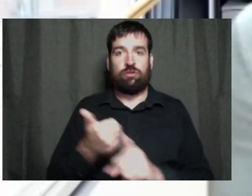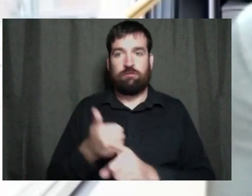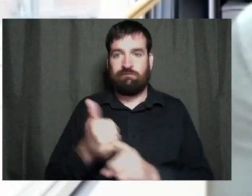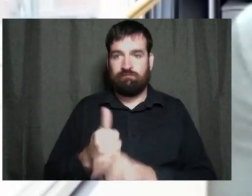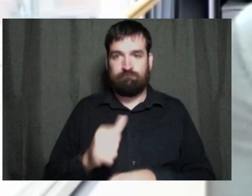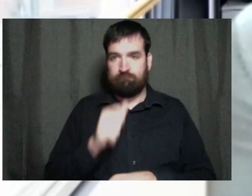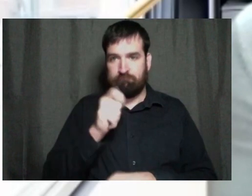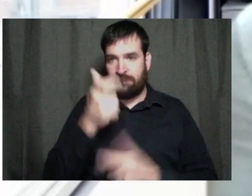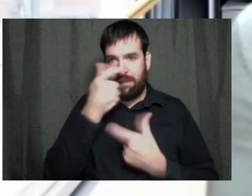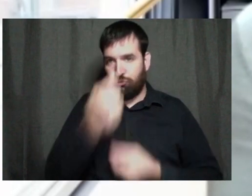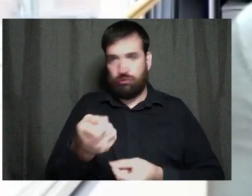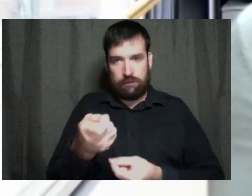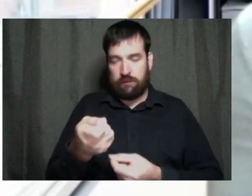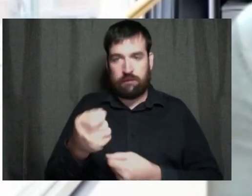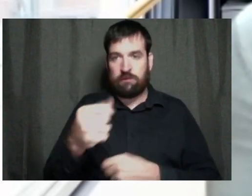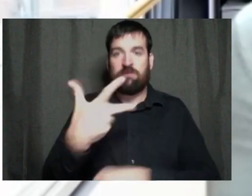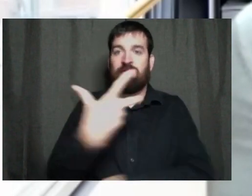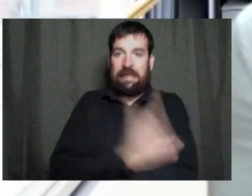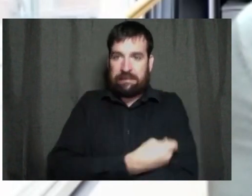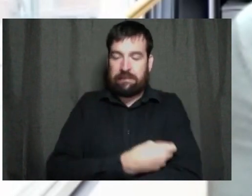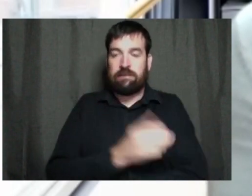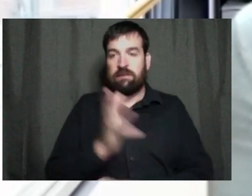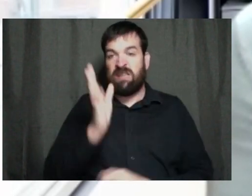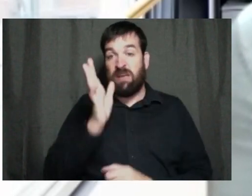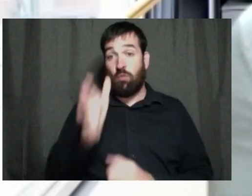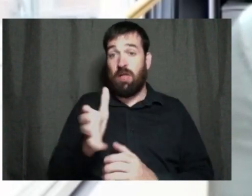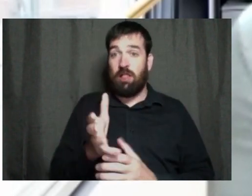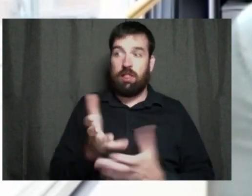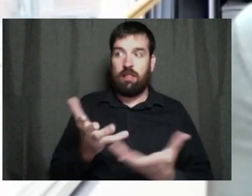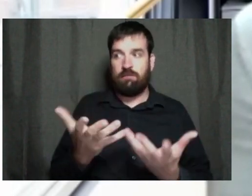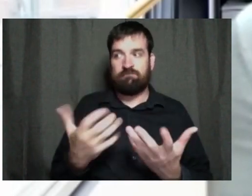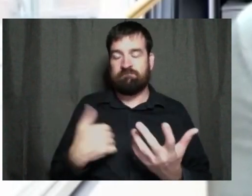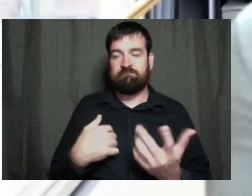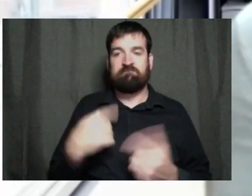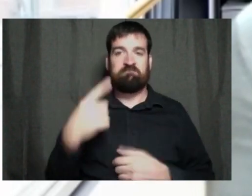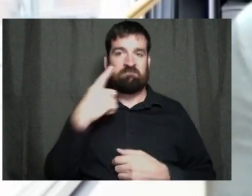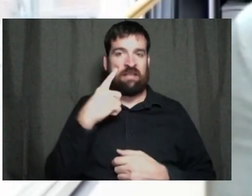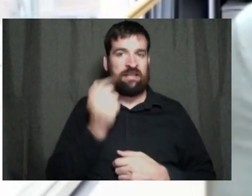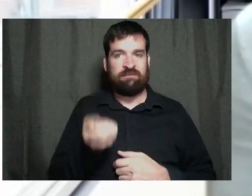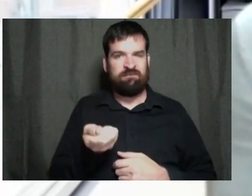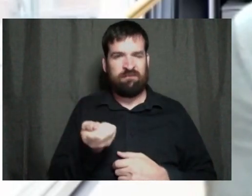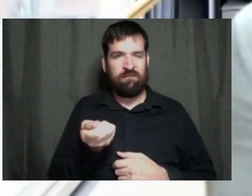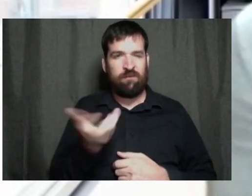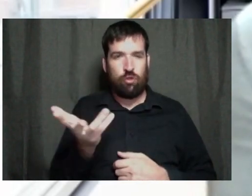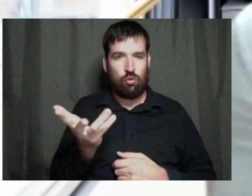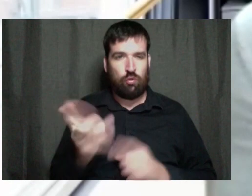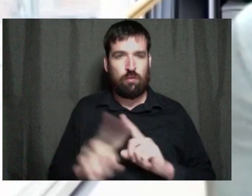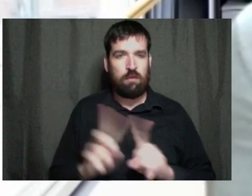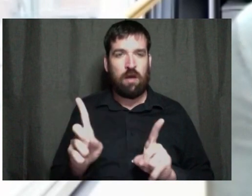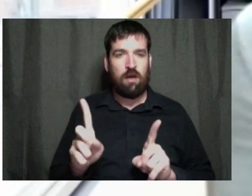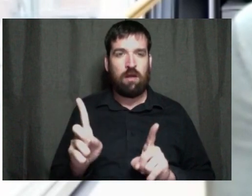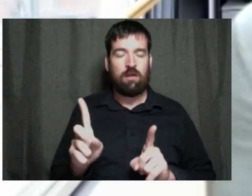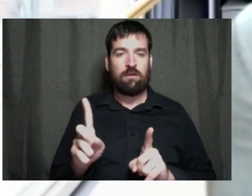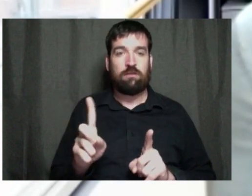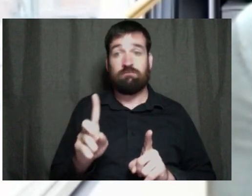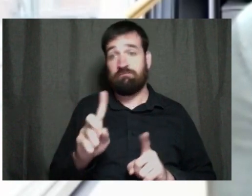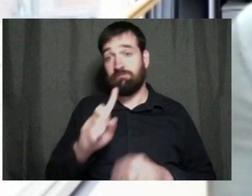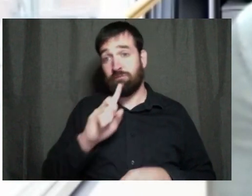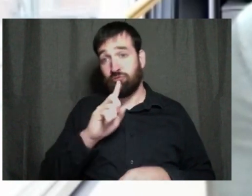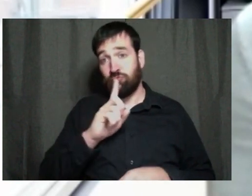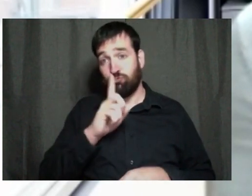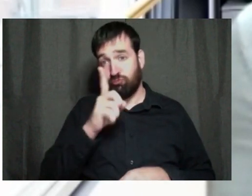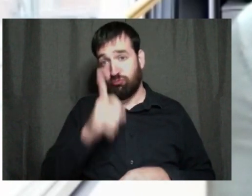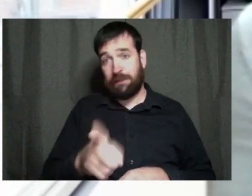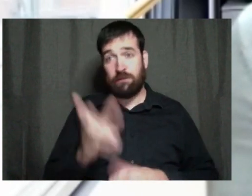in getting the vaccine, and that's going to push them. I think it's a small few, but it's definitely something that is real, that some